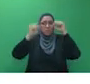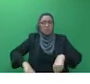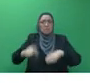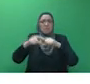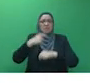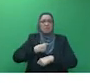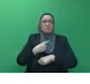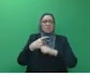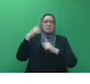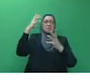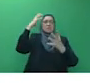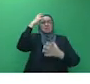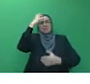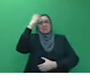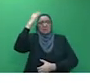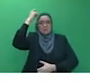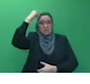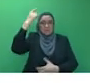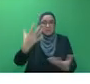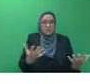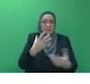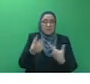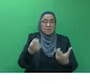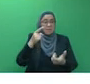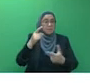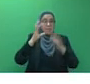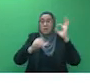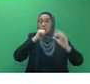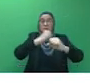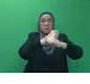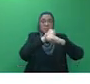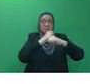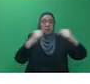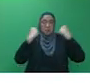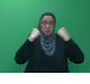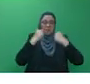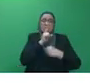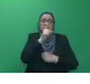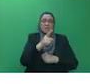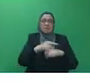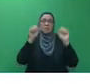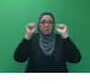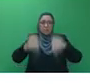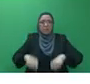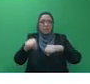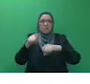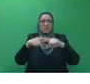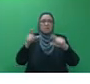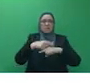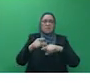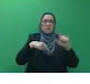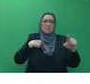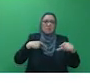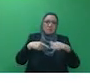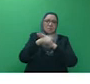kill you like a simple thing just like for some reason your camera does not want to cooperate with your laptop